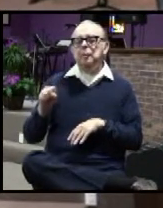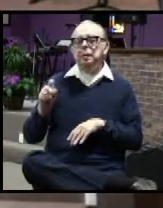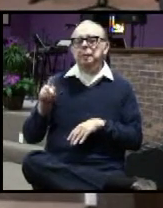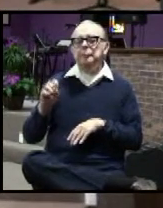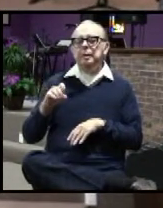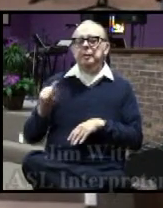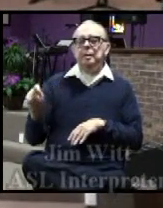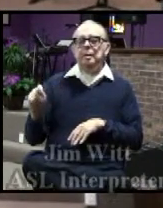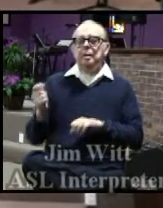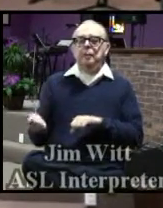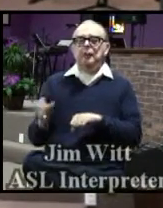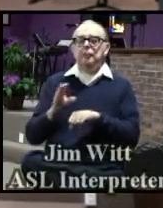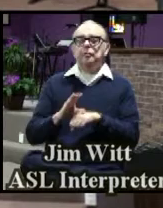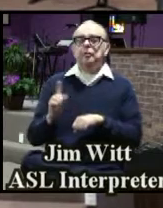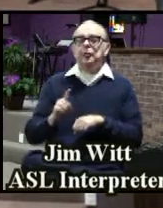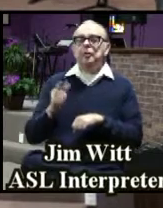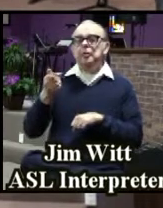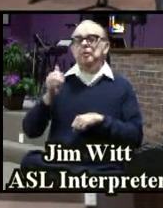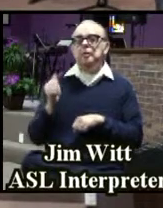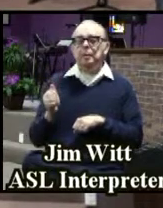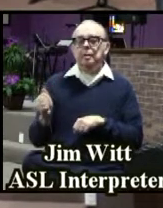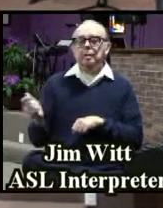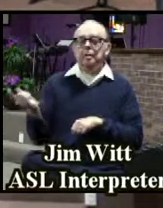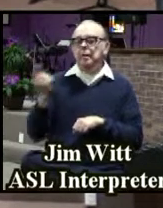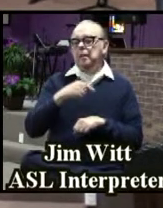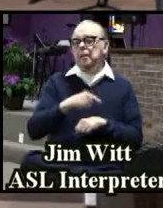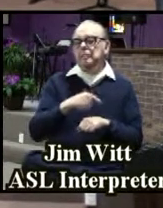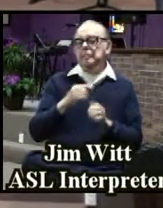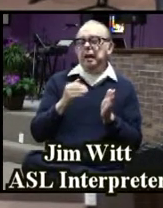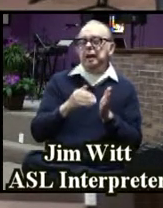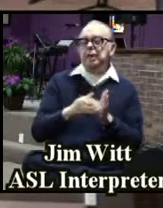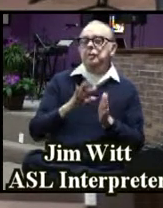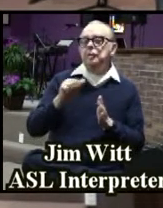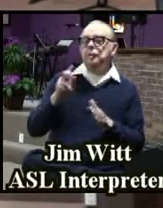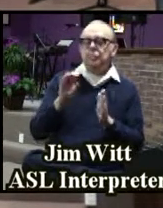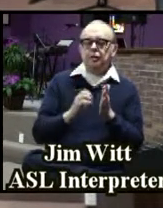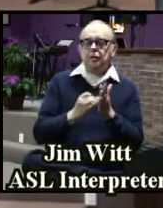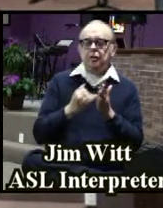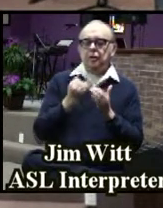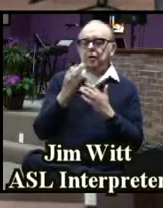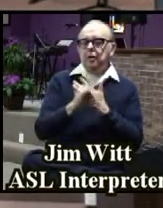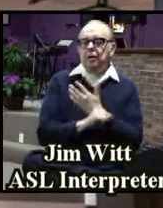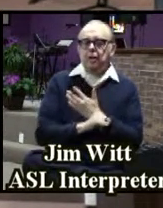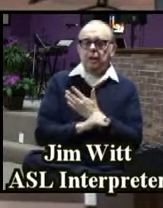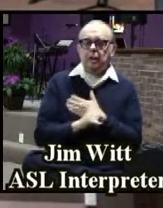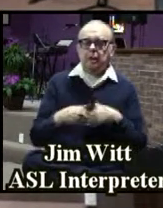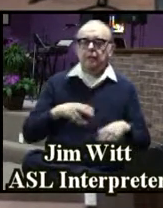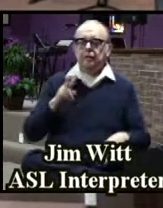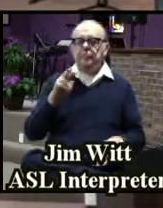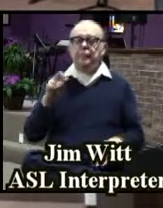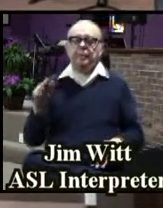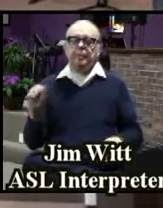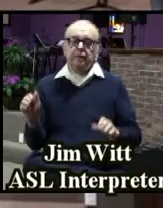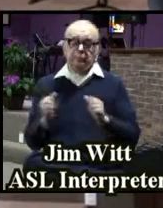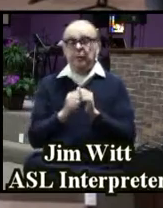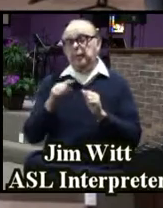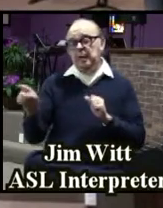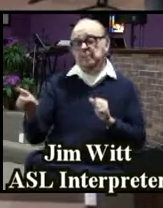in Georgia. And they're coming back up in June. We're doing VBS and some other things with them.